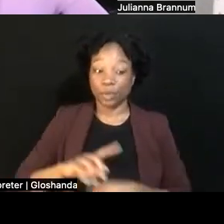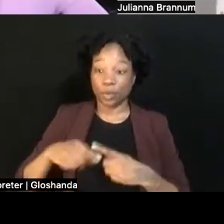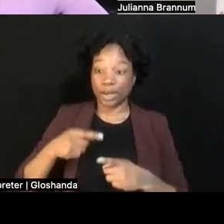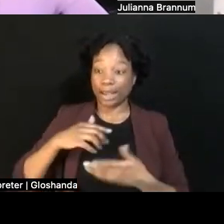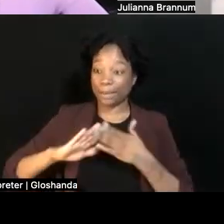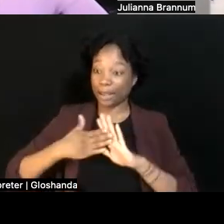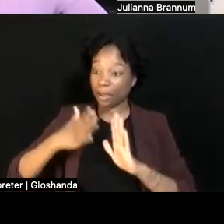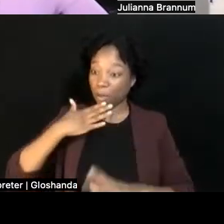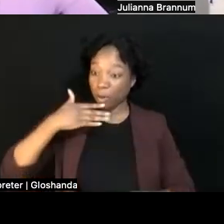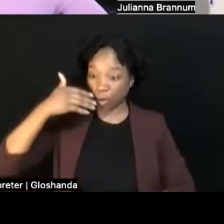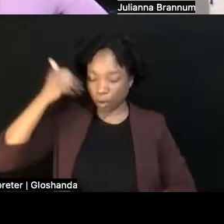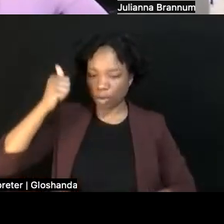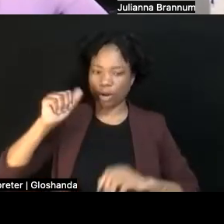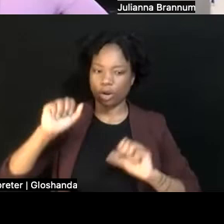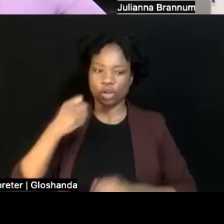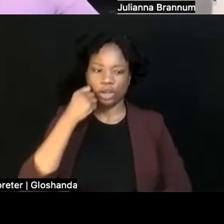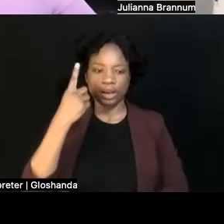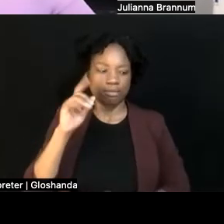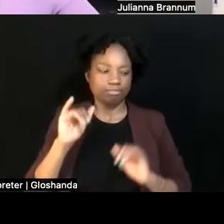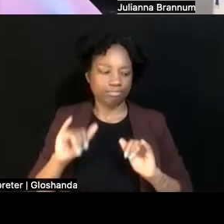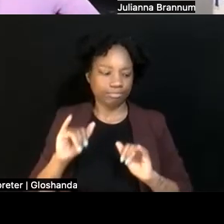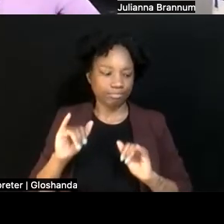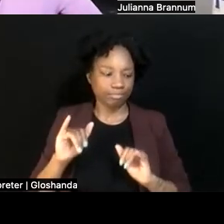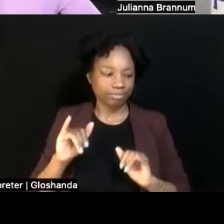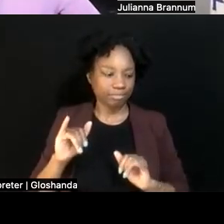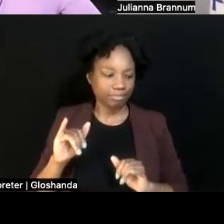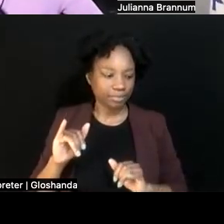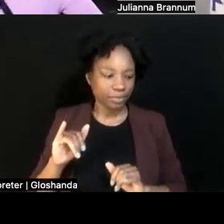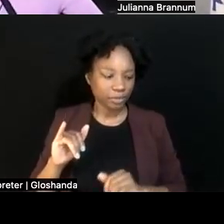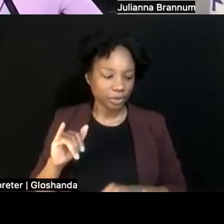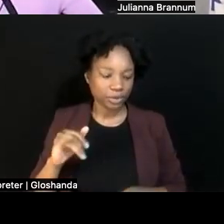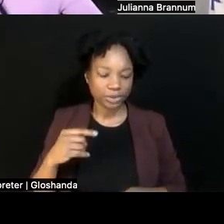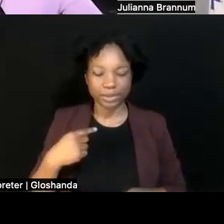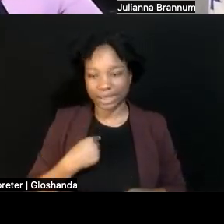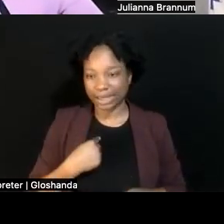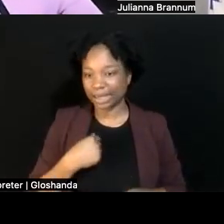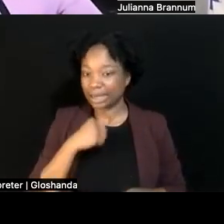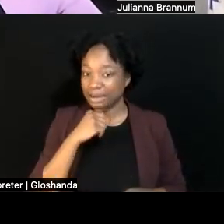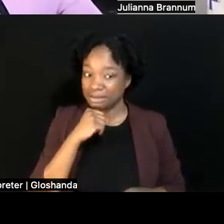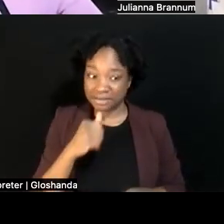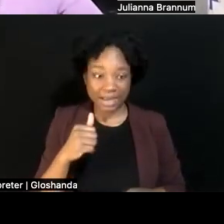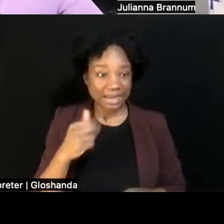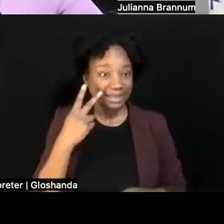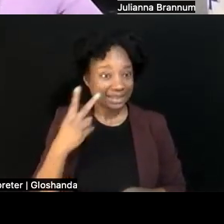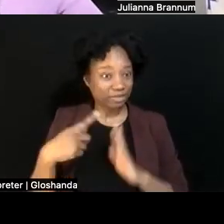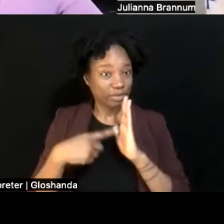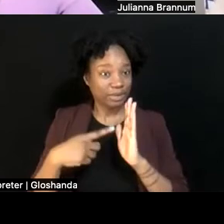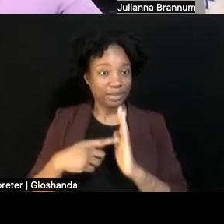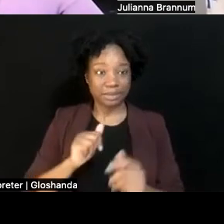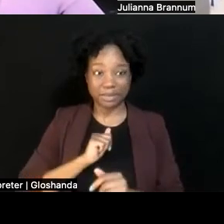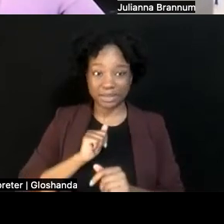to understand that I hadn't been seeing representation of myself